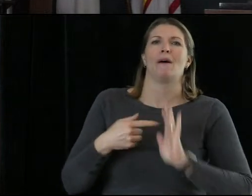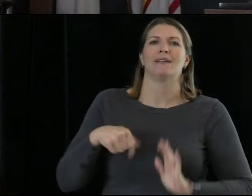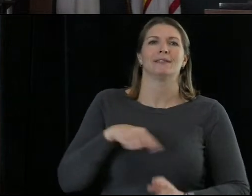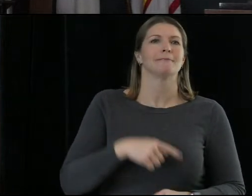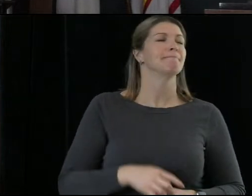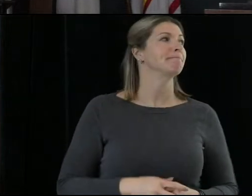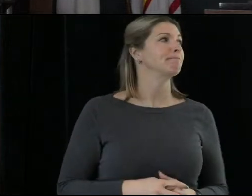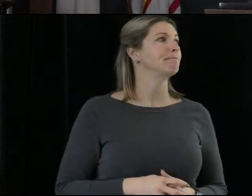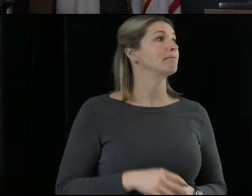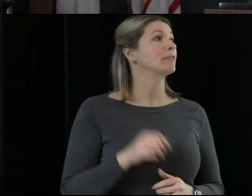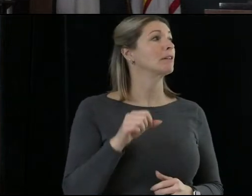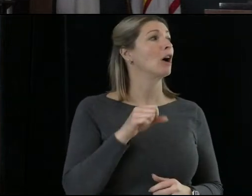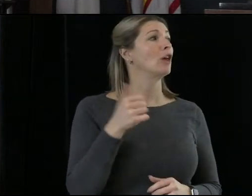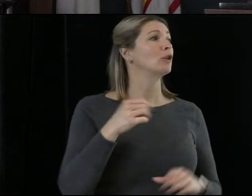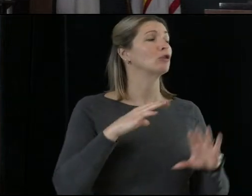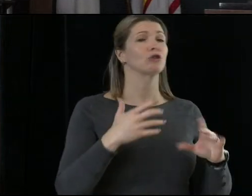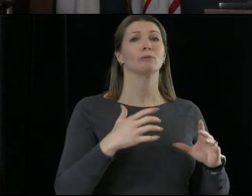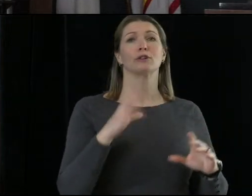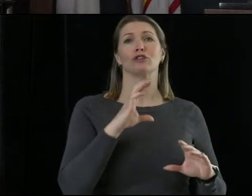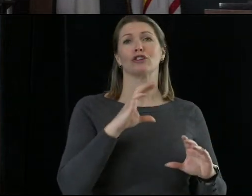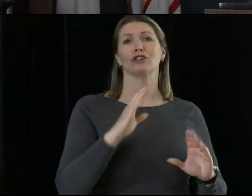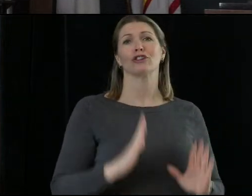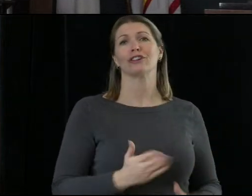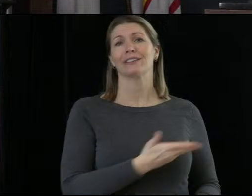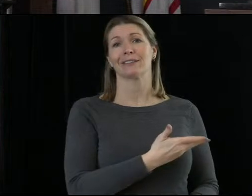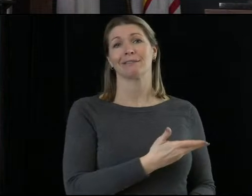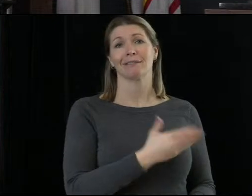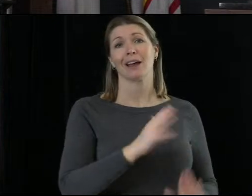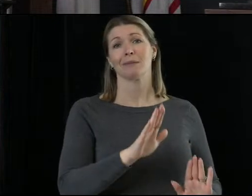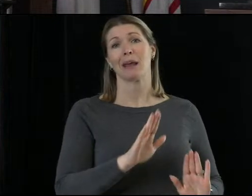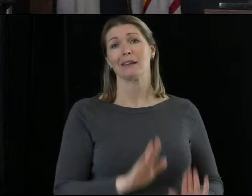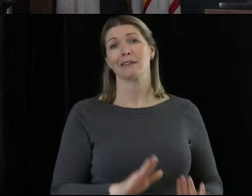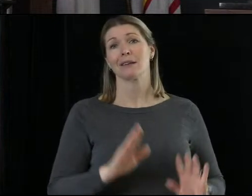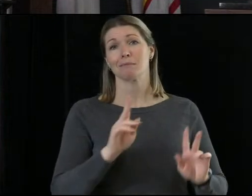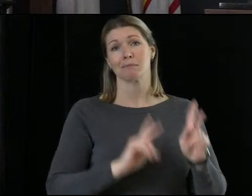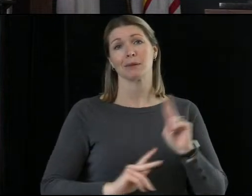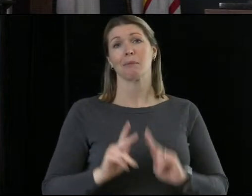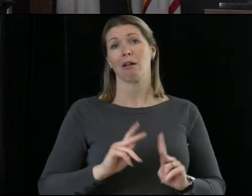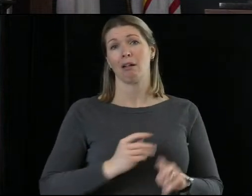This is some of our searchers. Amazing people.